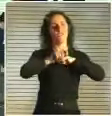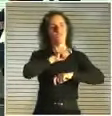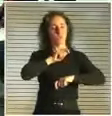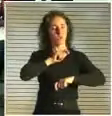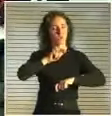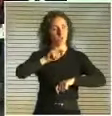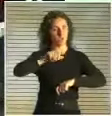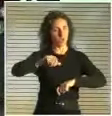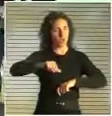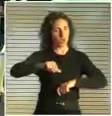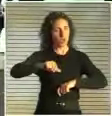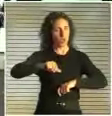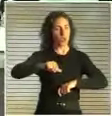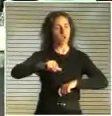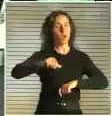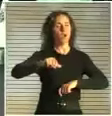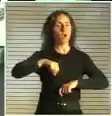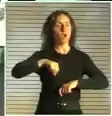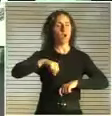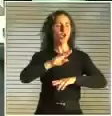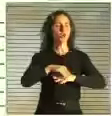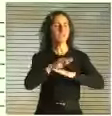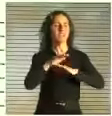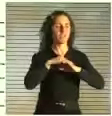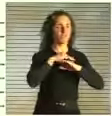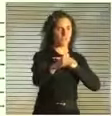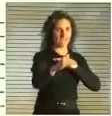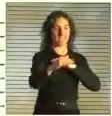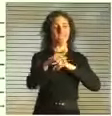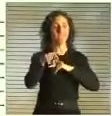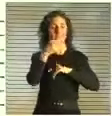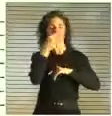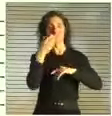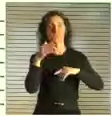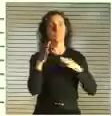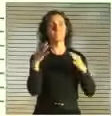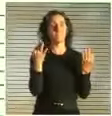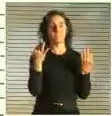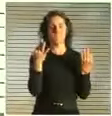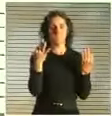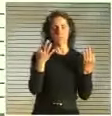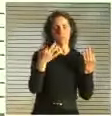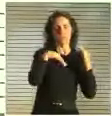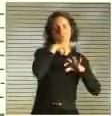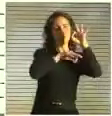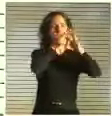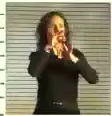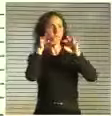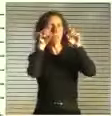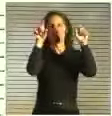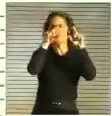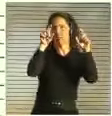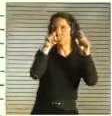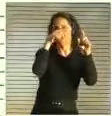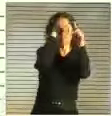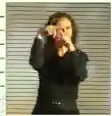globally and a number of businesses in the value chain. And we've got some significant leaders who are part of the alliance who are on the stage right